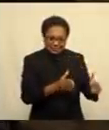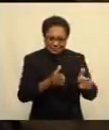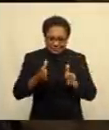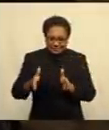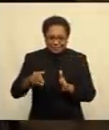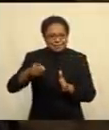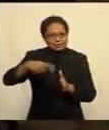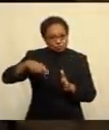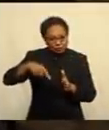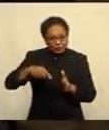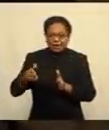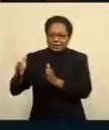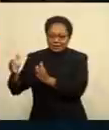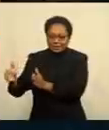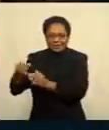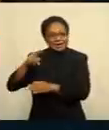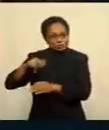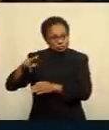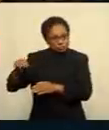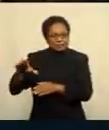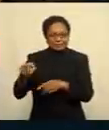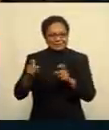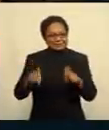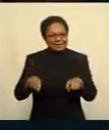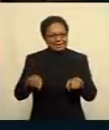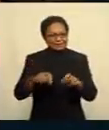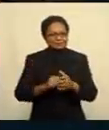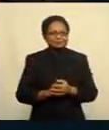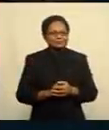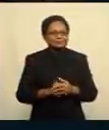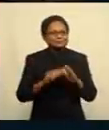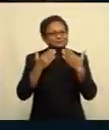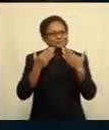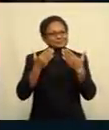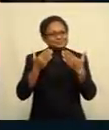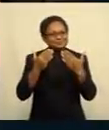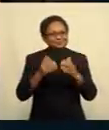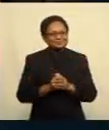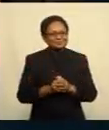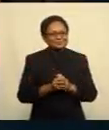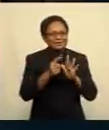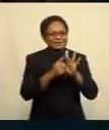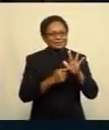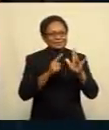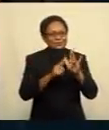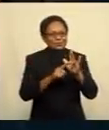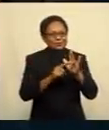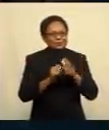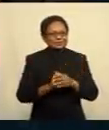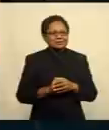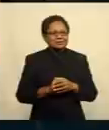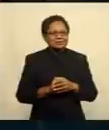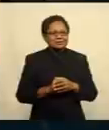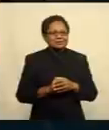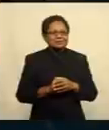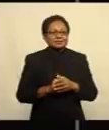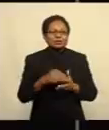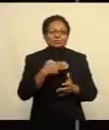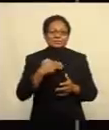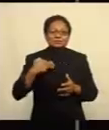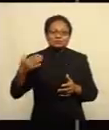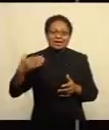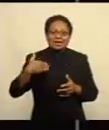must remain indoors. Thank you very much, Josiah. The Ministry of Health